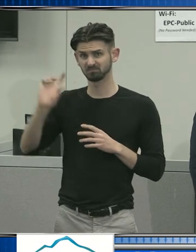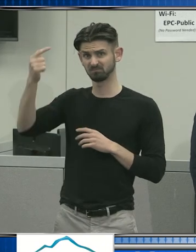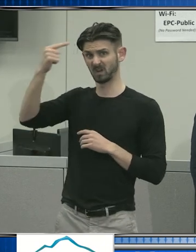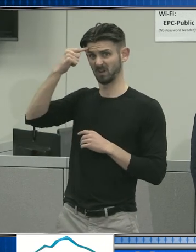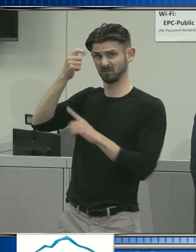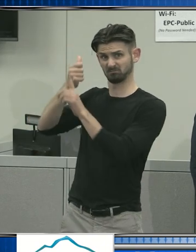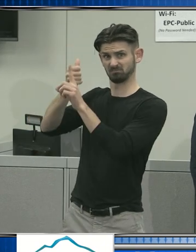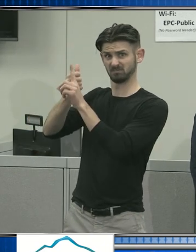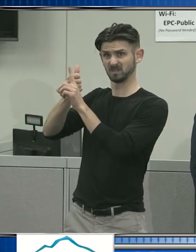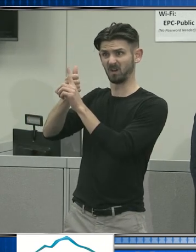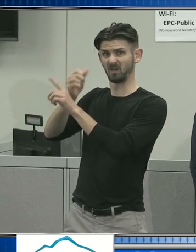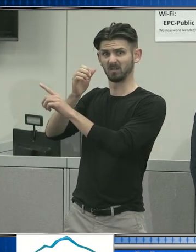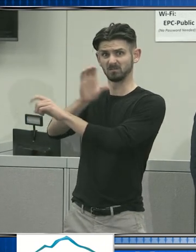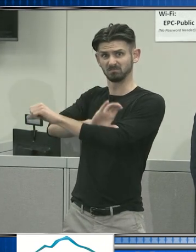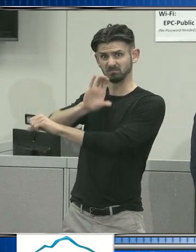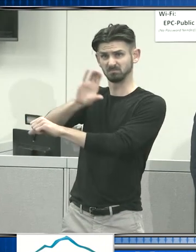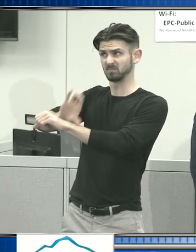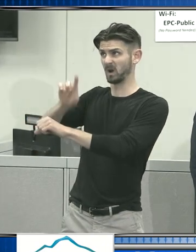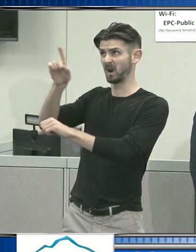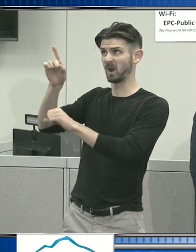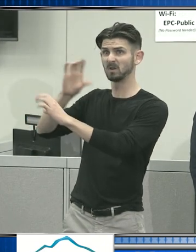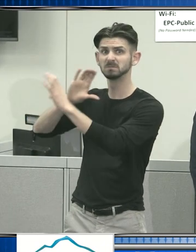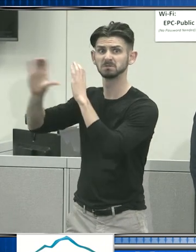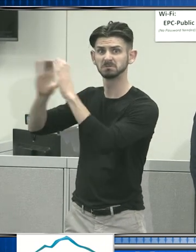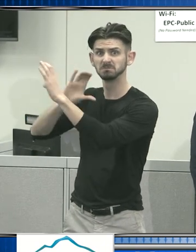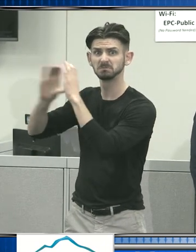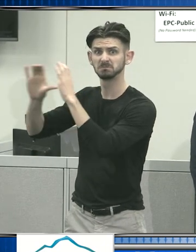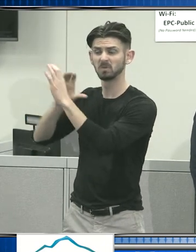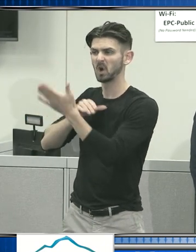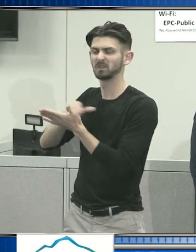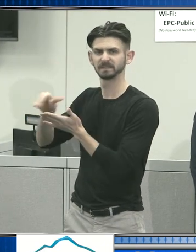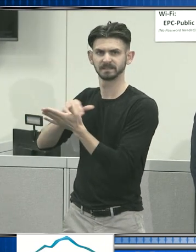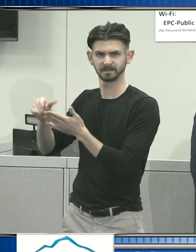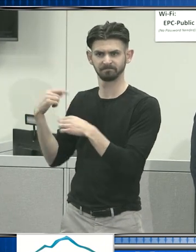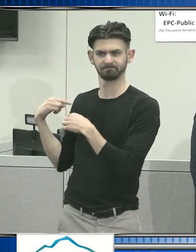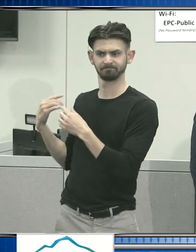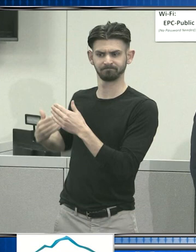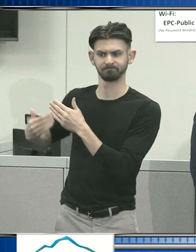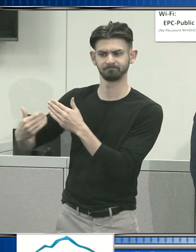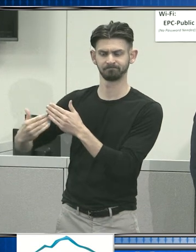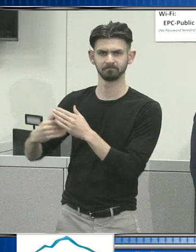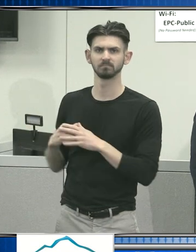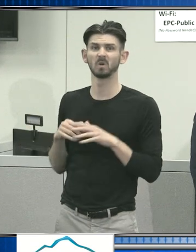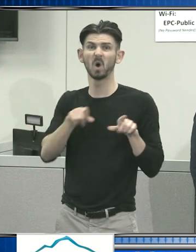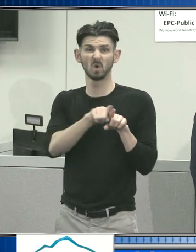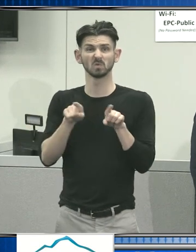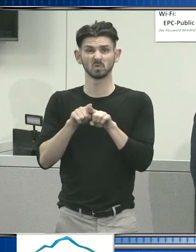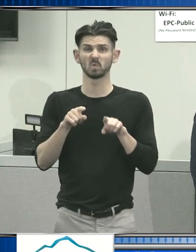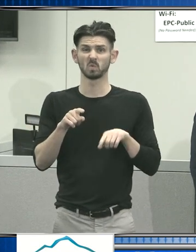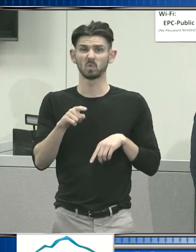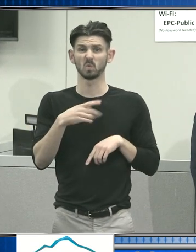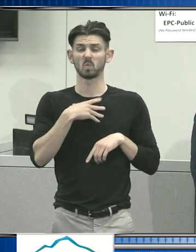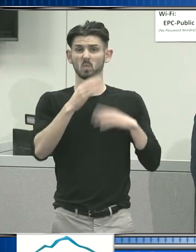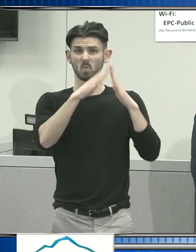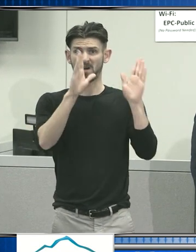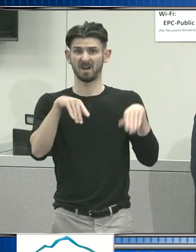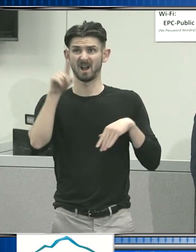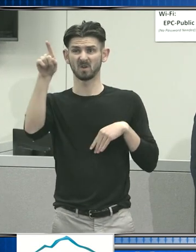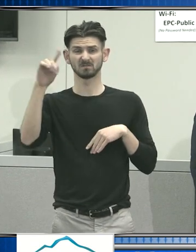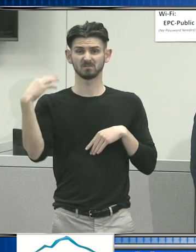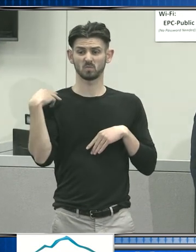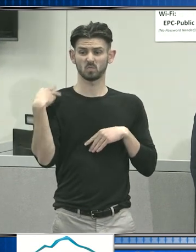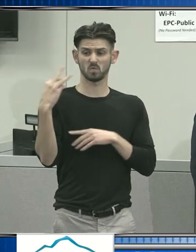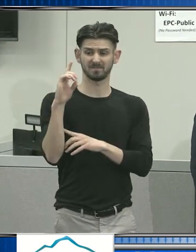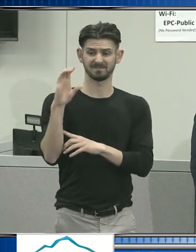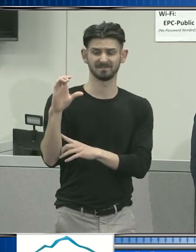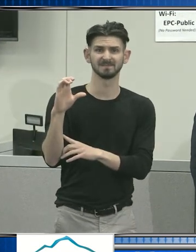of Colorado and also monitoring all communications from the White House. There's almost a daily briefing from the